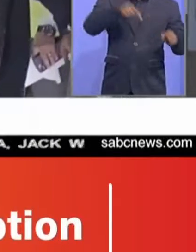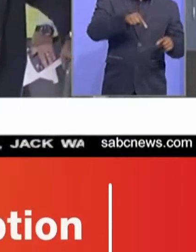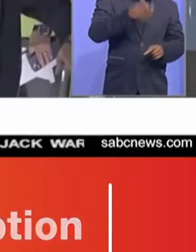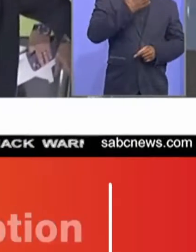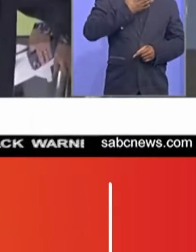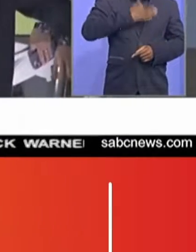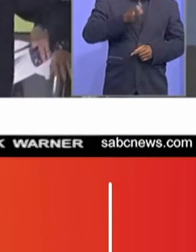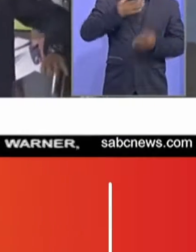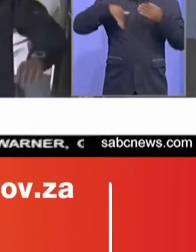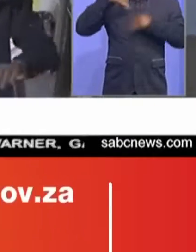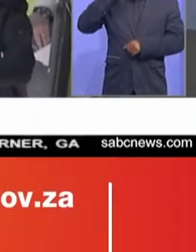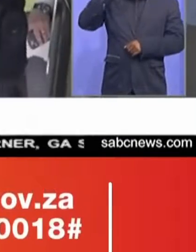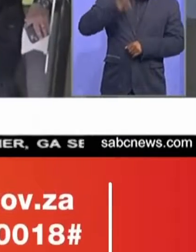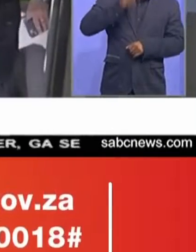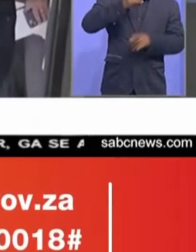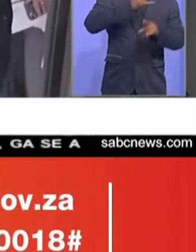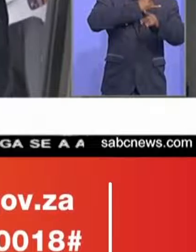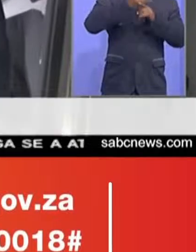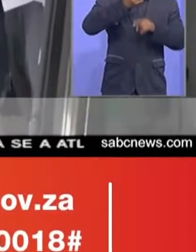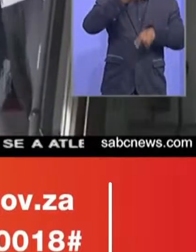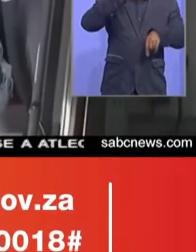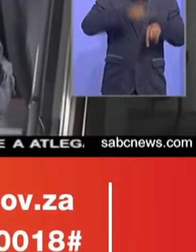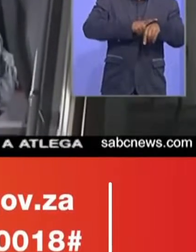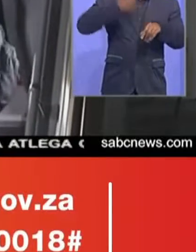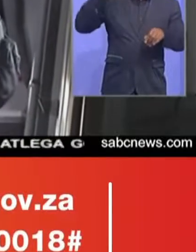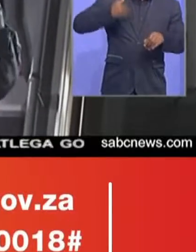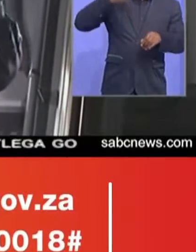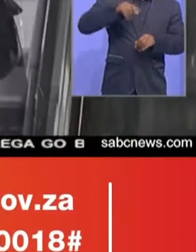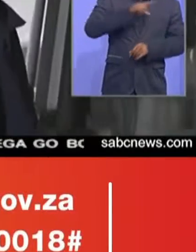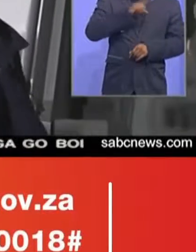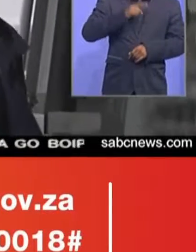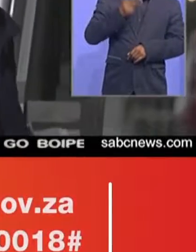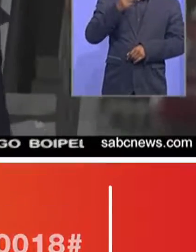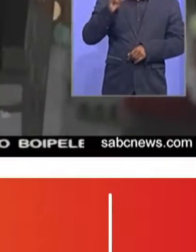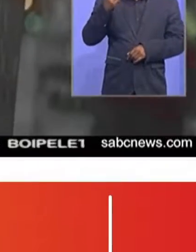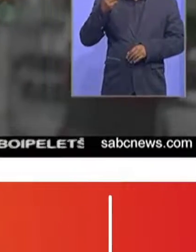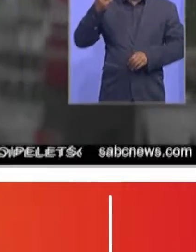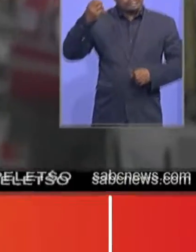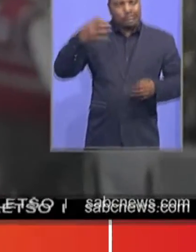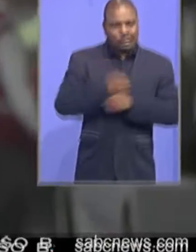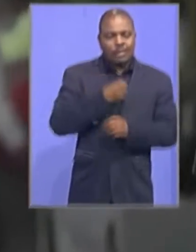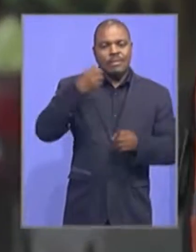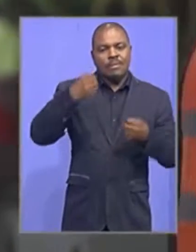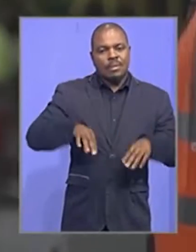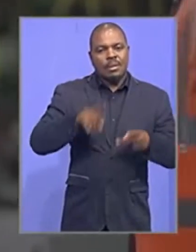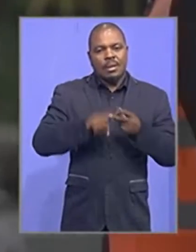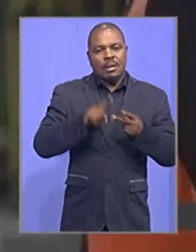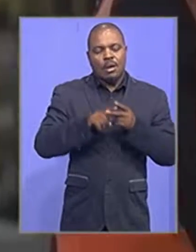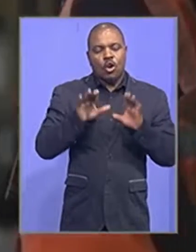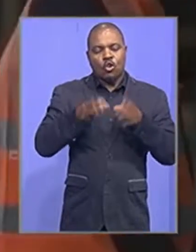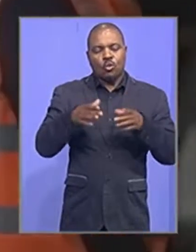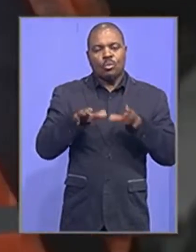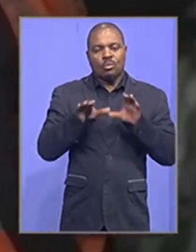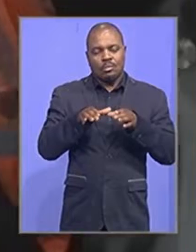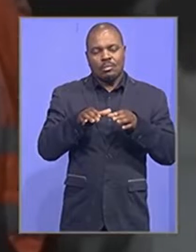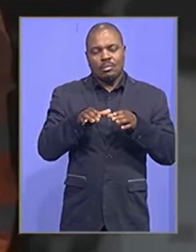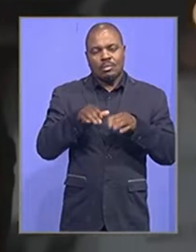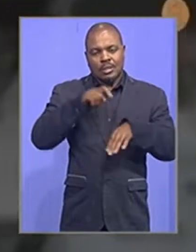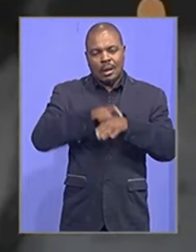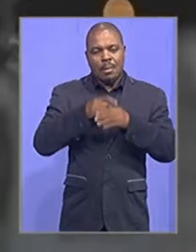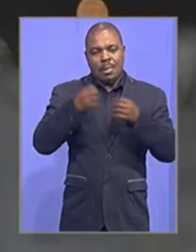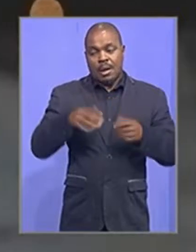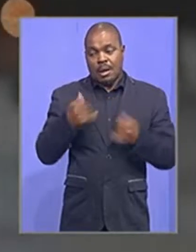sireletsa bompudi ba bona ka morao ho hloleha ka selemo sa 2002 moo ba ileng ba ntshuwa dipapading tsa mokgahlelo. Sehlopha sa jwale se tla leka